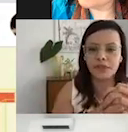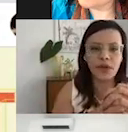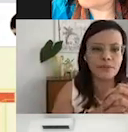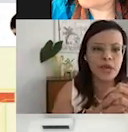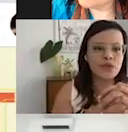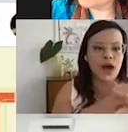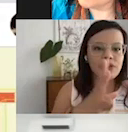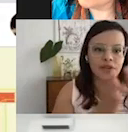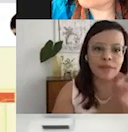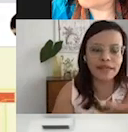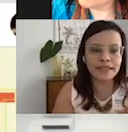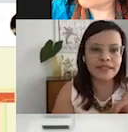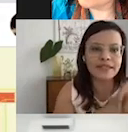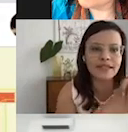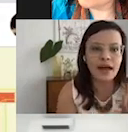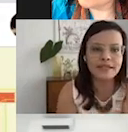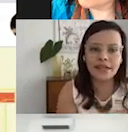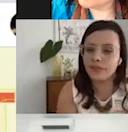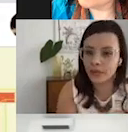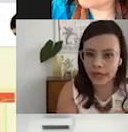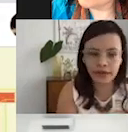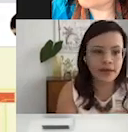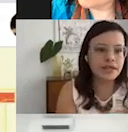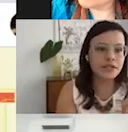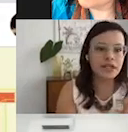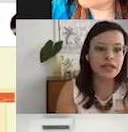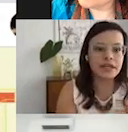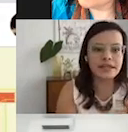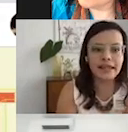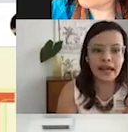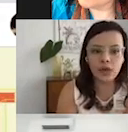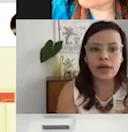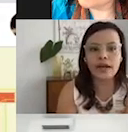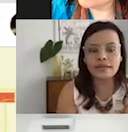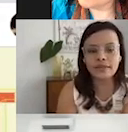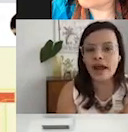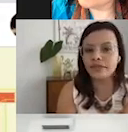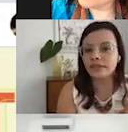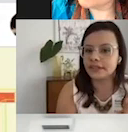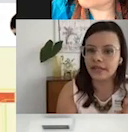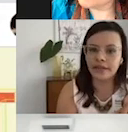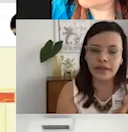now. Okay, so our third panelist is Sadie Red Wing. She is a Lakota